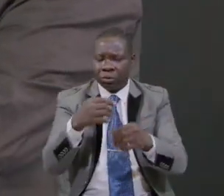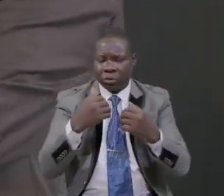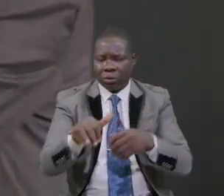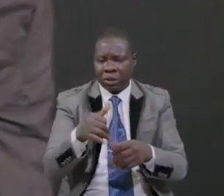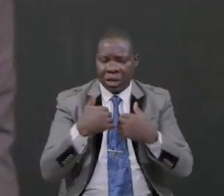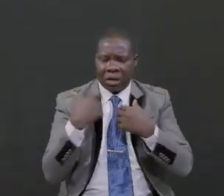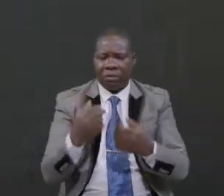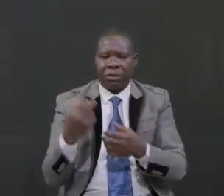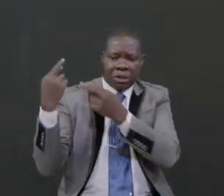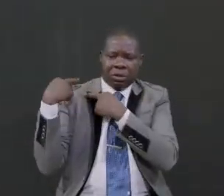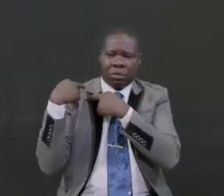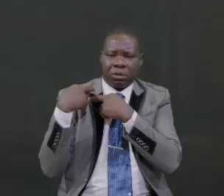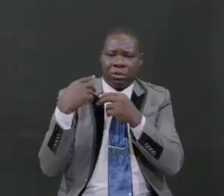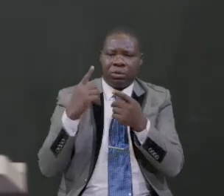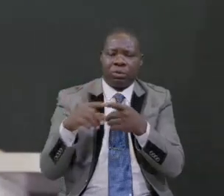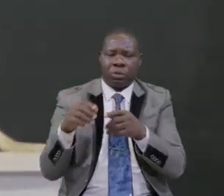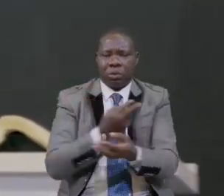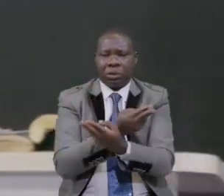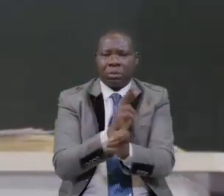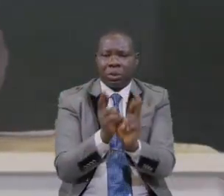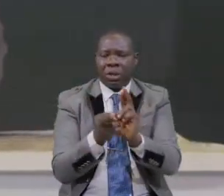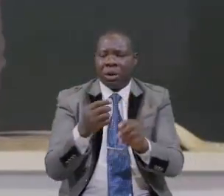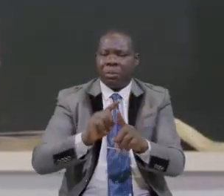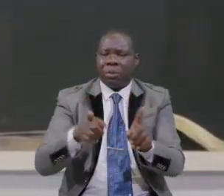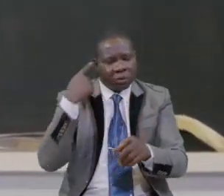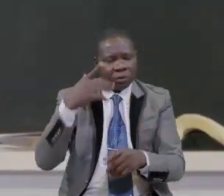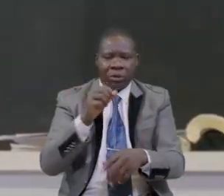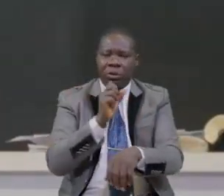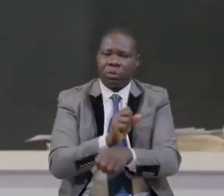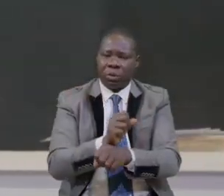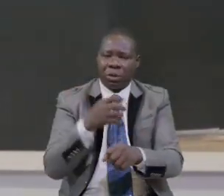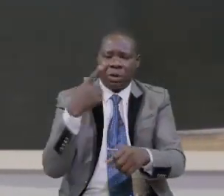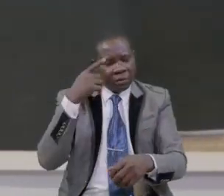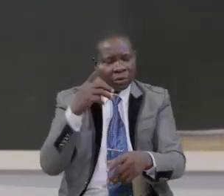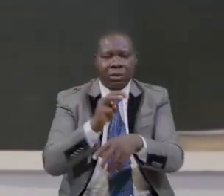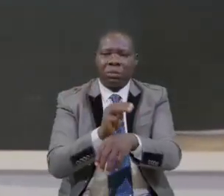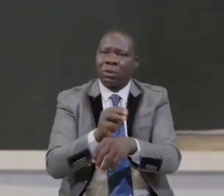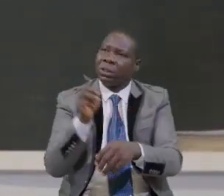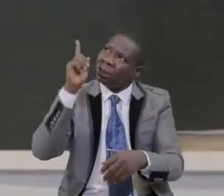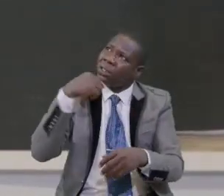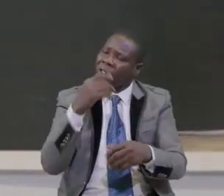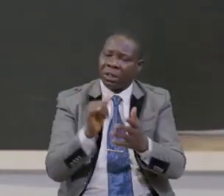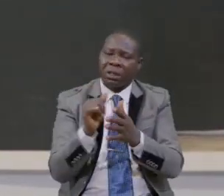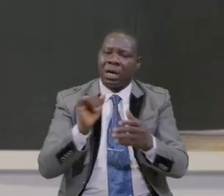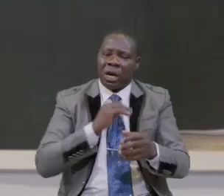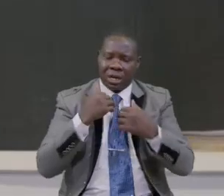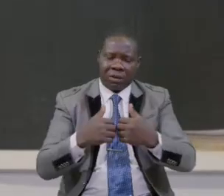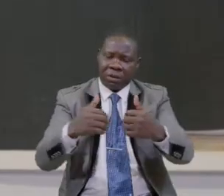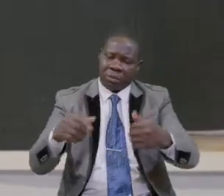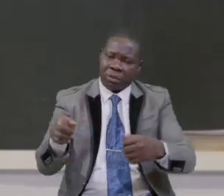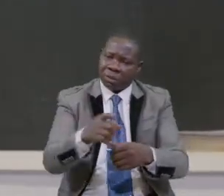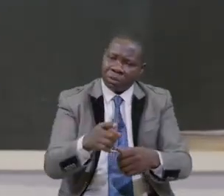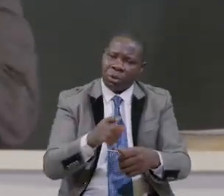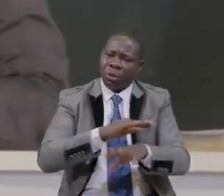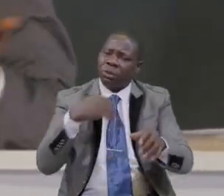work. He said, I've separated you. And don't say you cannot do it. Check your language. Look at your